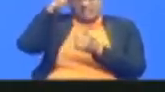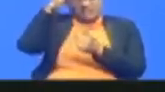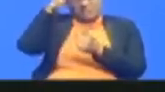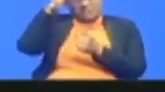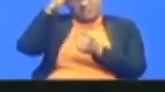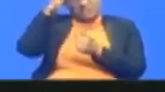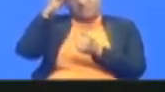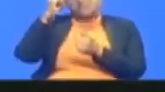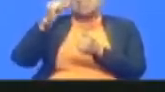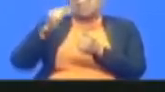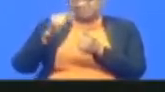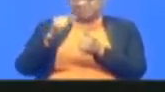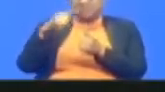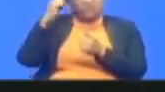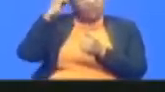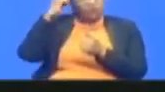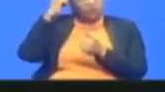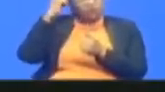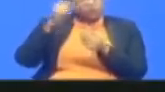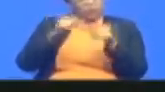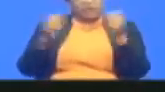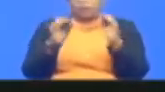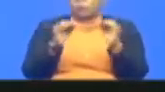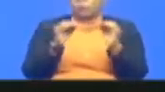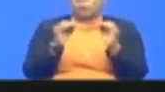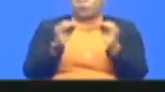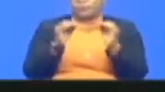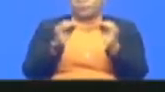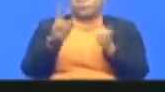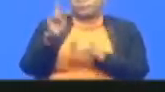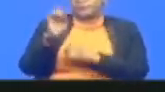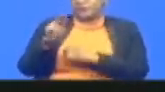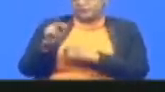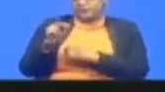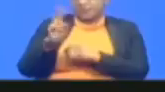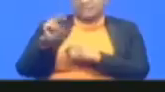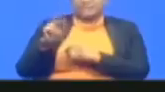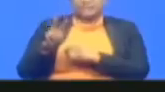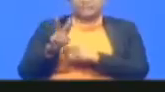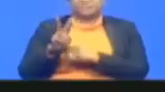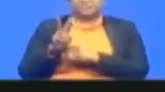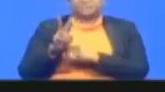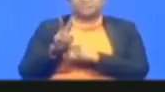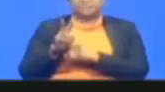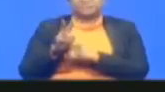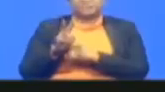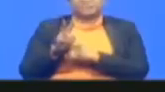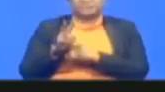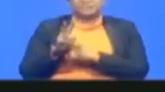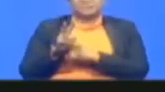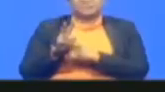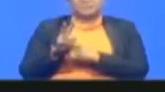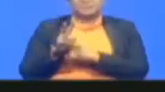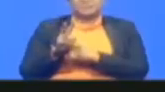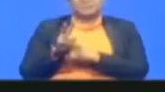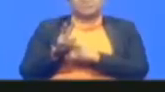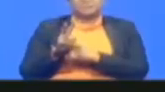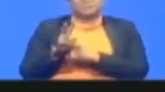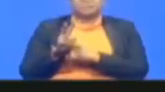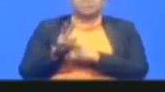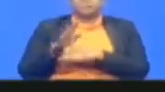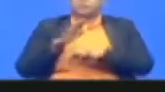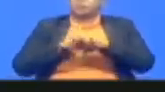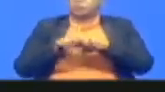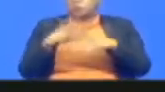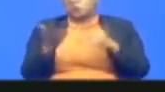cart before the horse. Ken Mijungu, NTV. Not sure whether to call this good news or bad news,